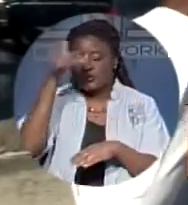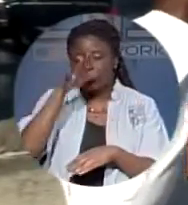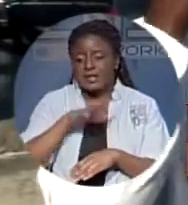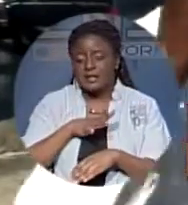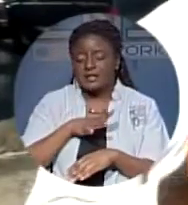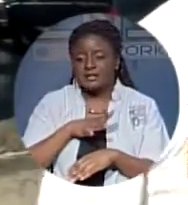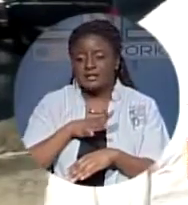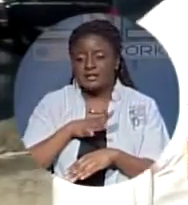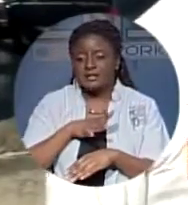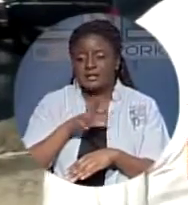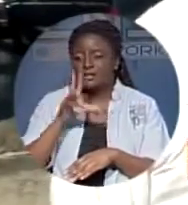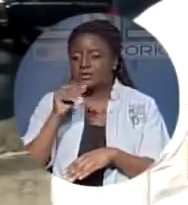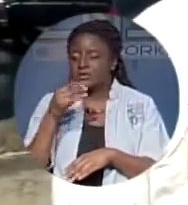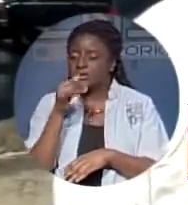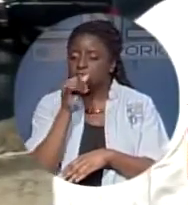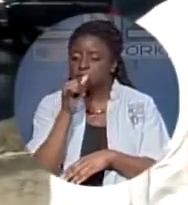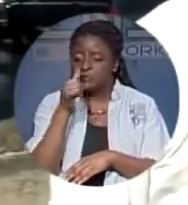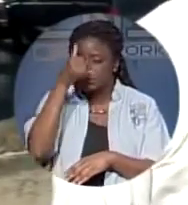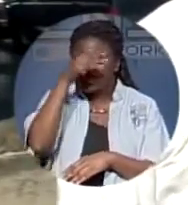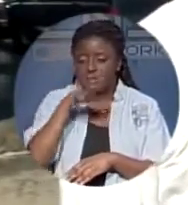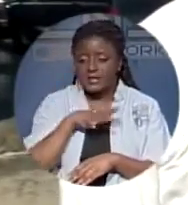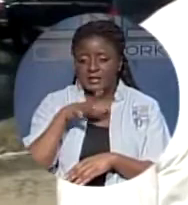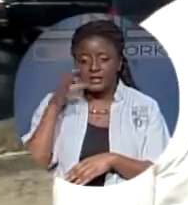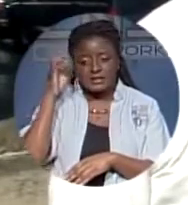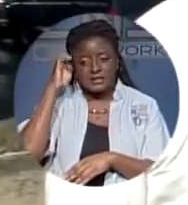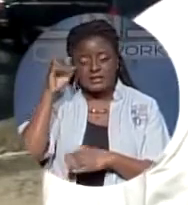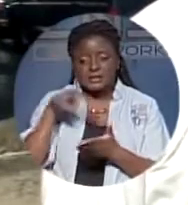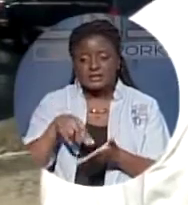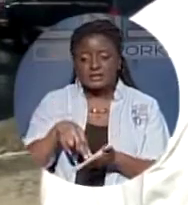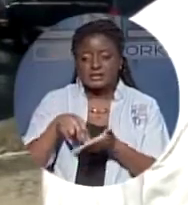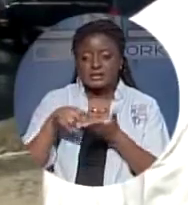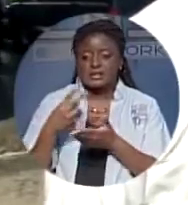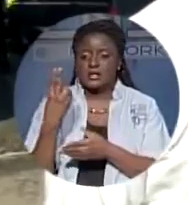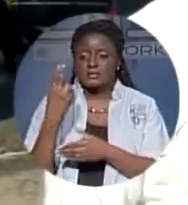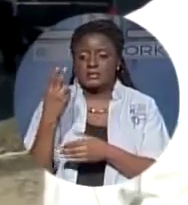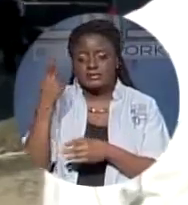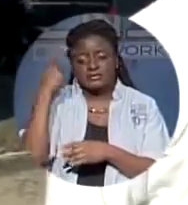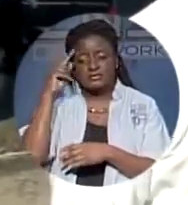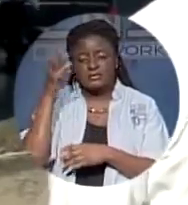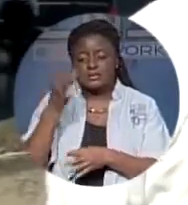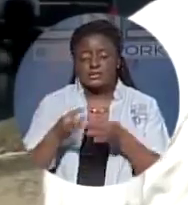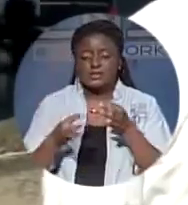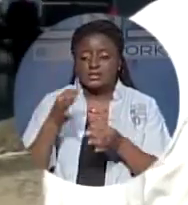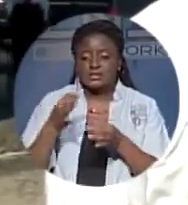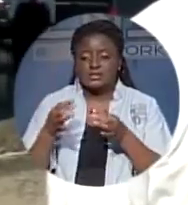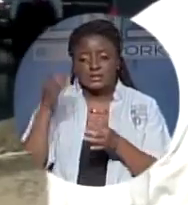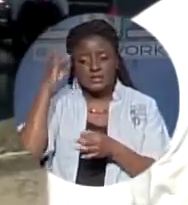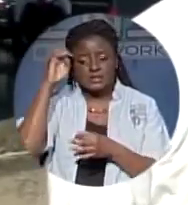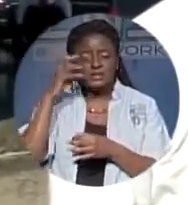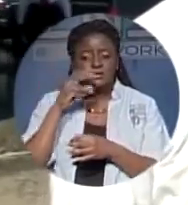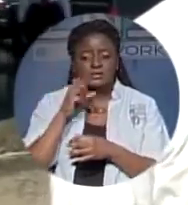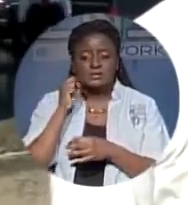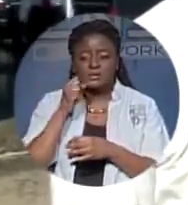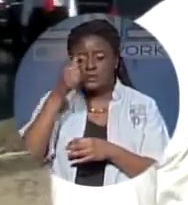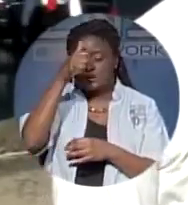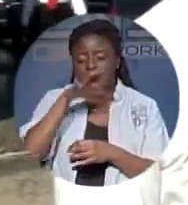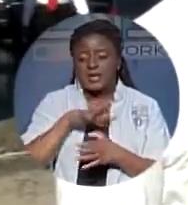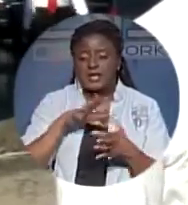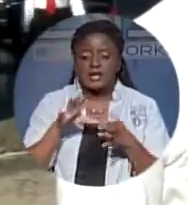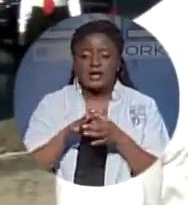no-nonsense man, and he stand up for justice. And he's a man of God,